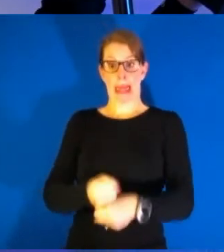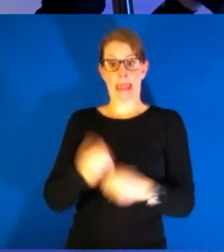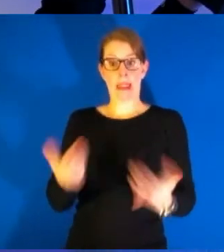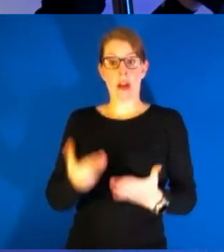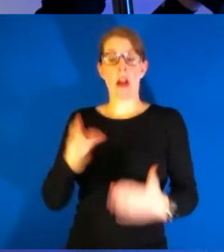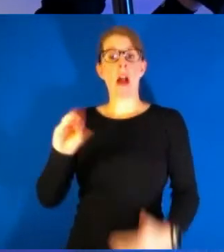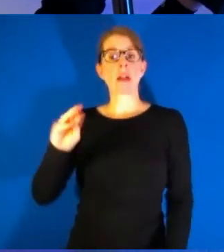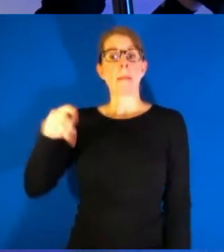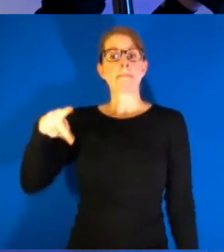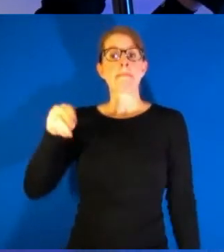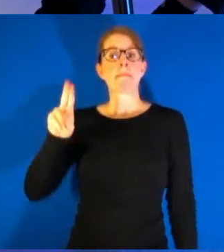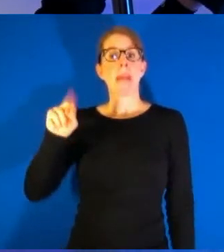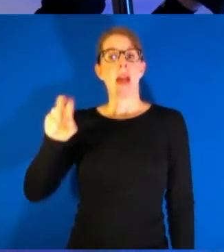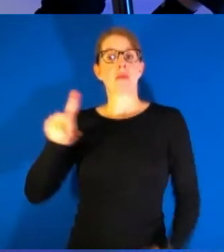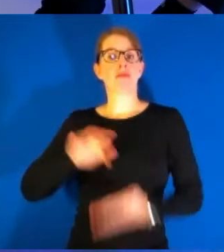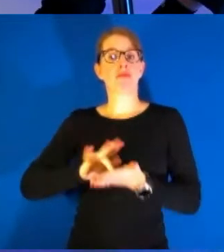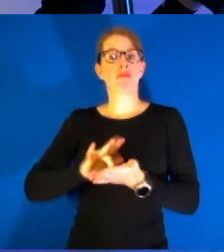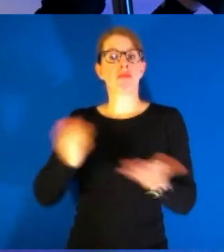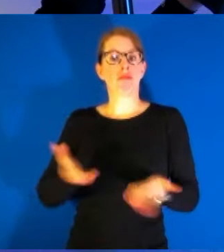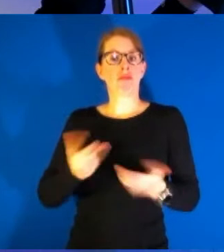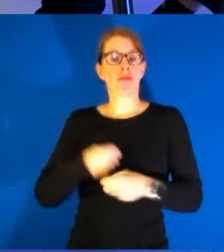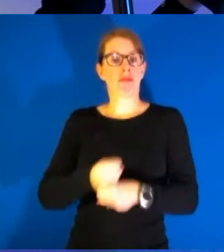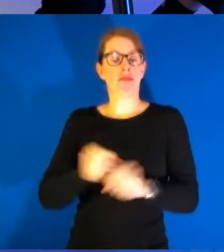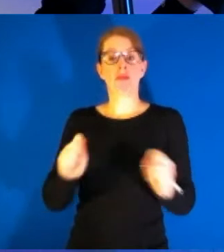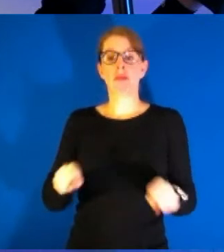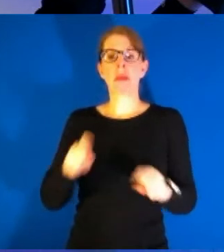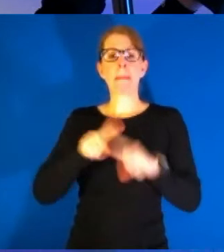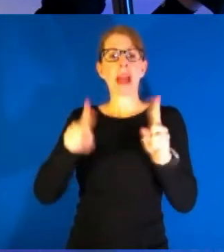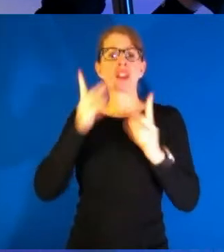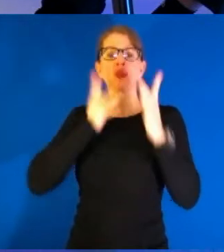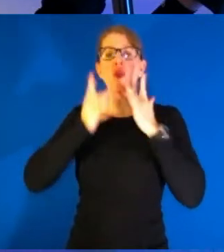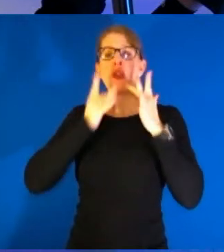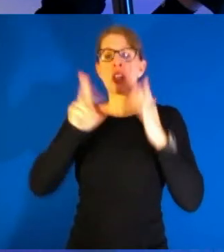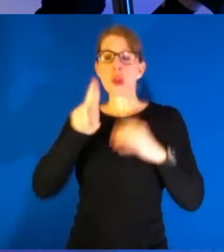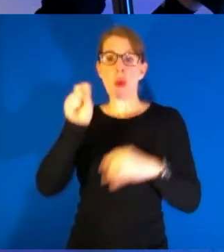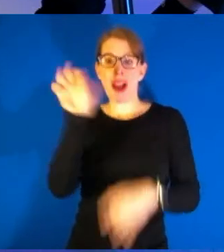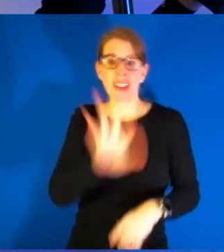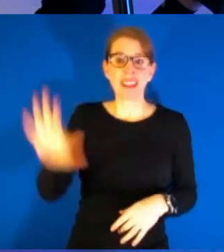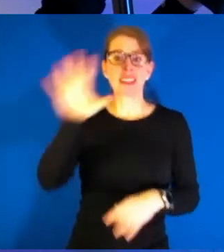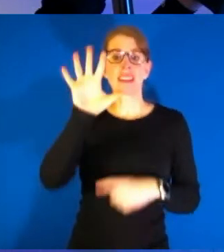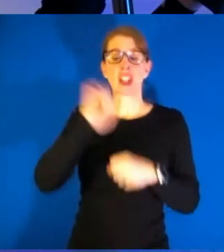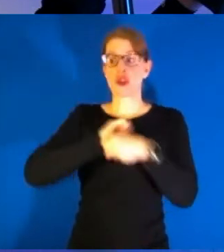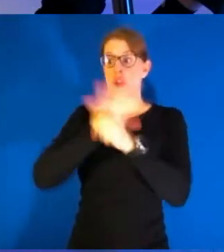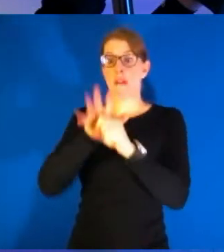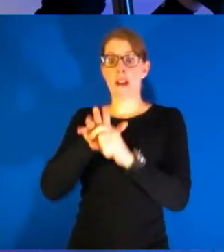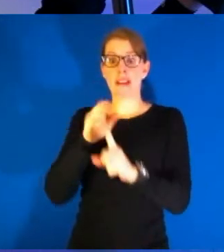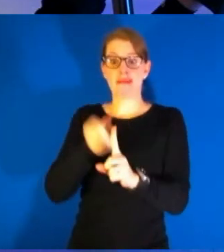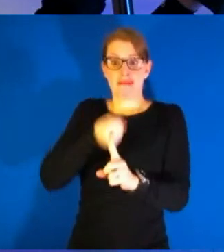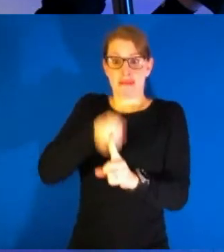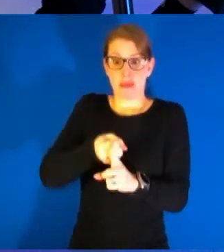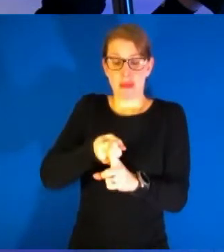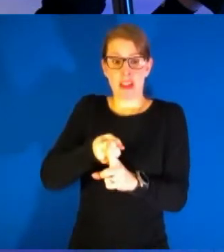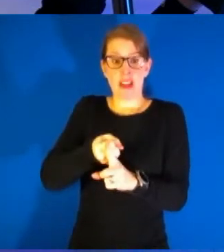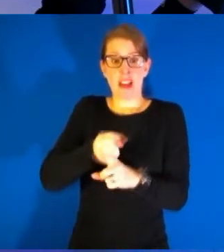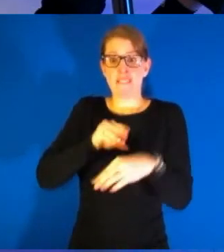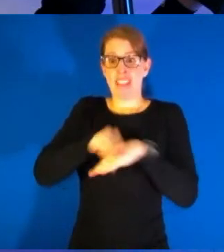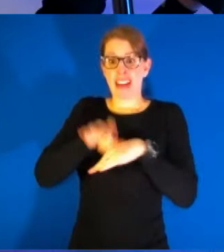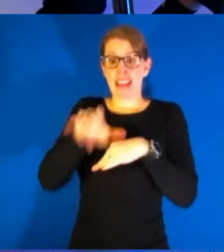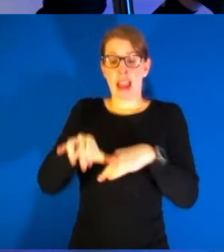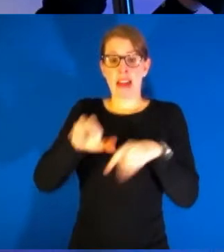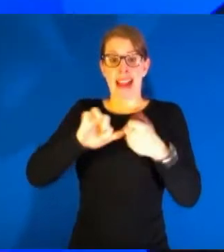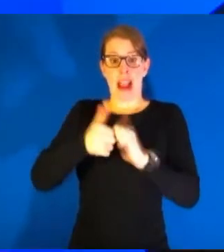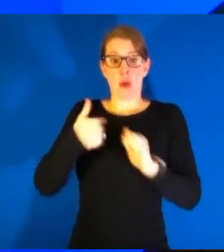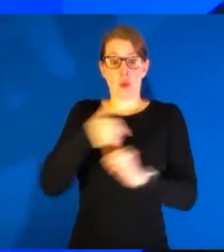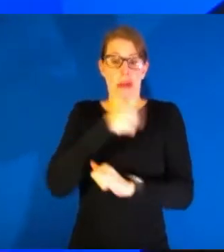on site. But just talk about shortages around the country, how COVID is affecting that, and how that's trickling down to us.